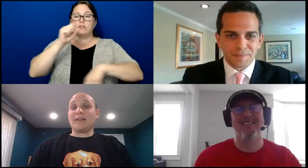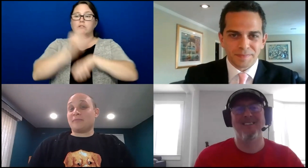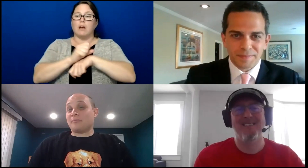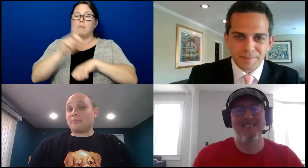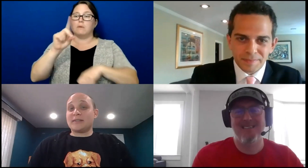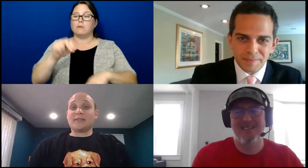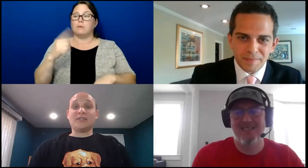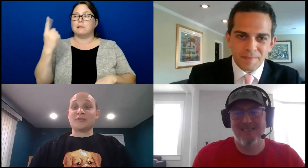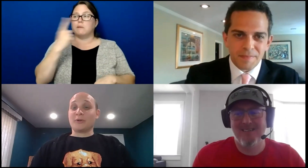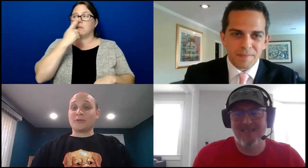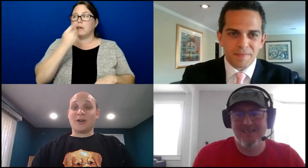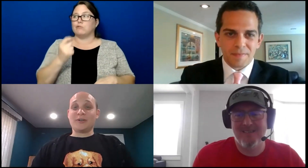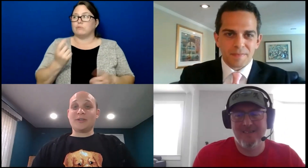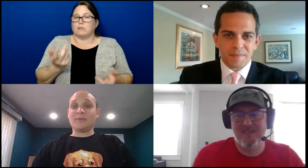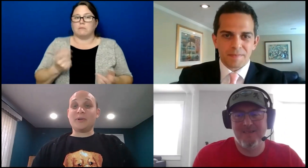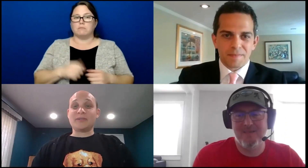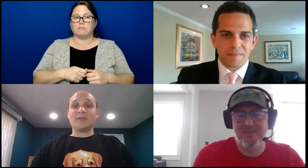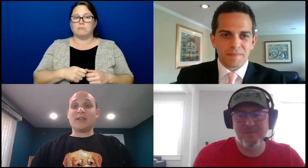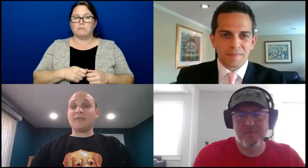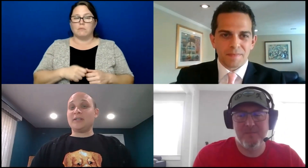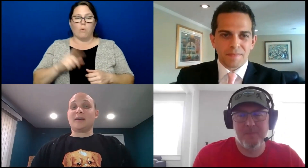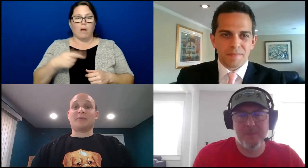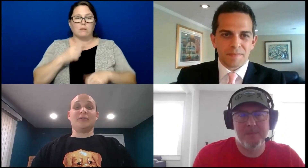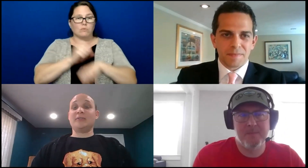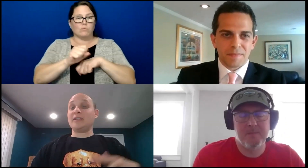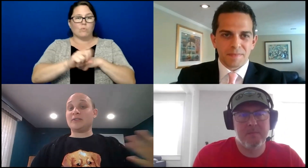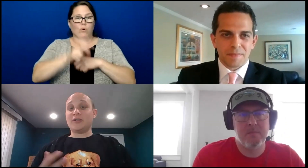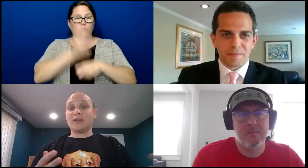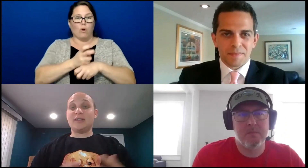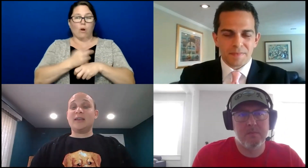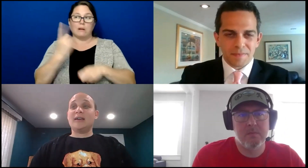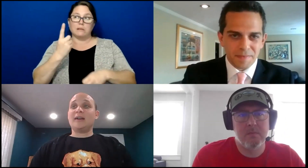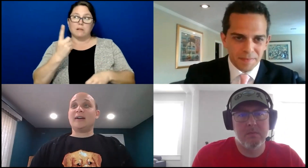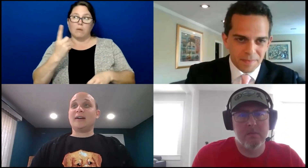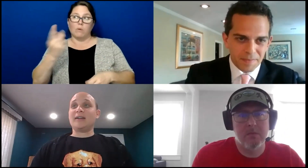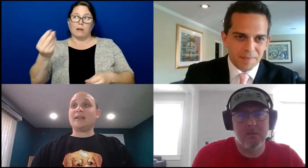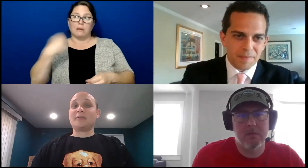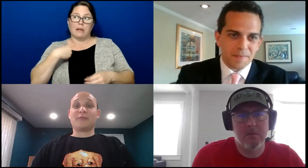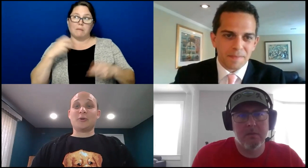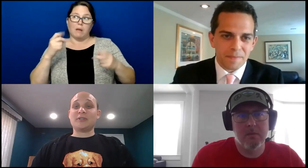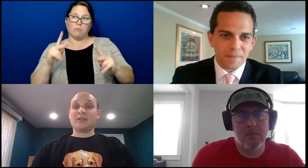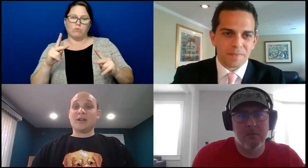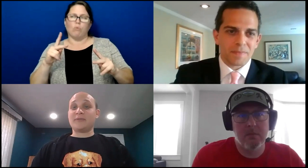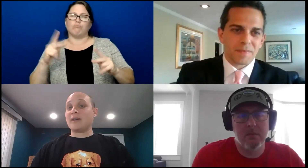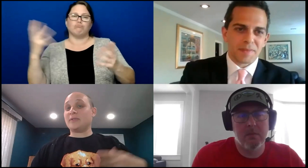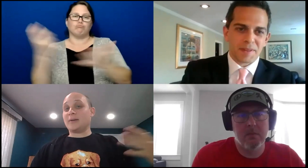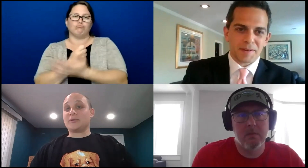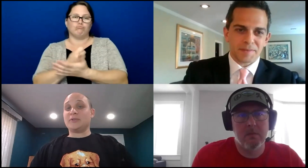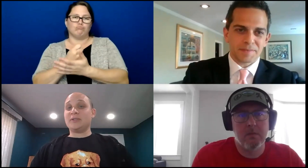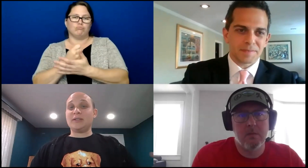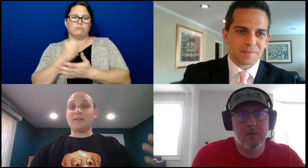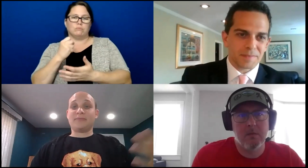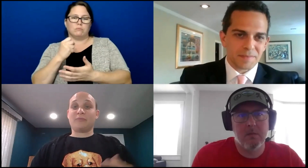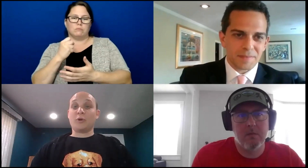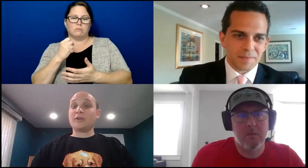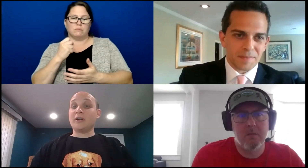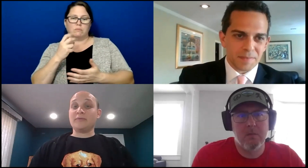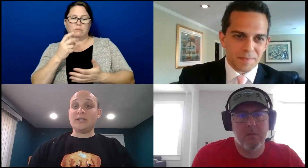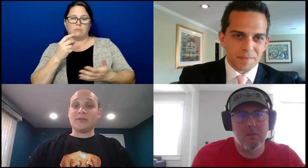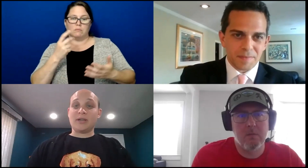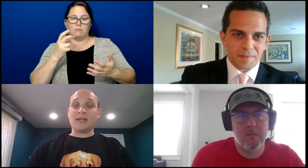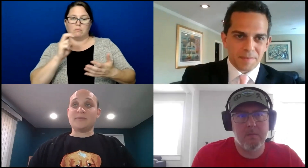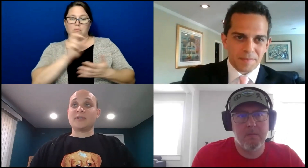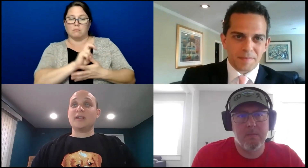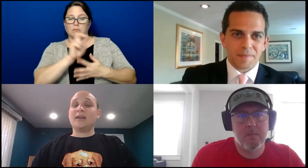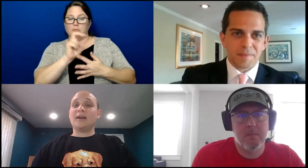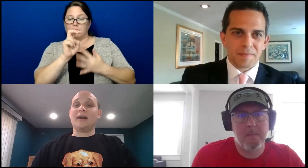And I basically just worked hard. And when somebody gave me an opportunity, I took it. And I was fortunate enough to have an opportunity working on